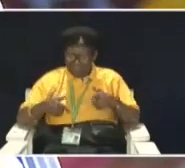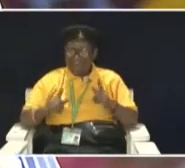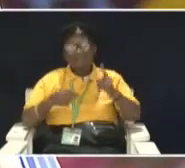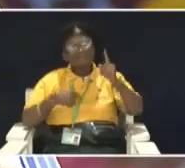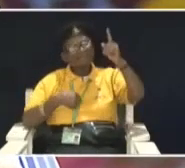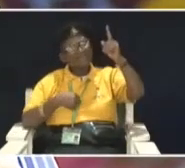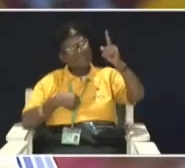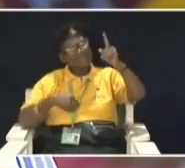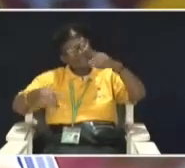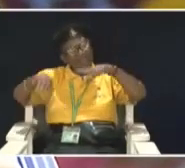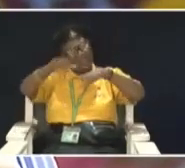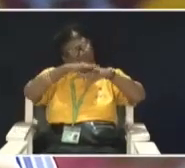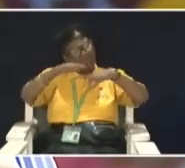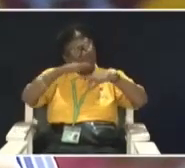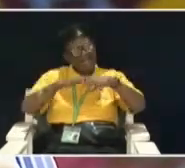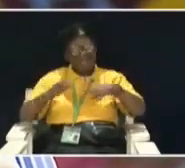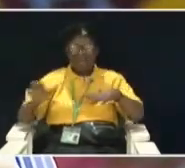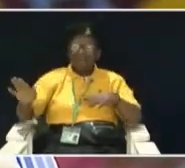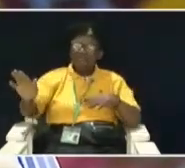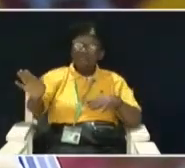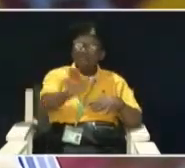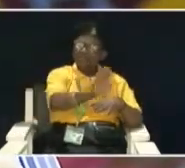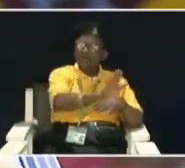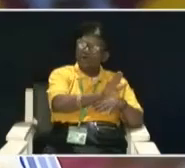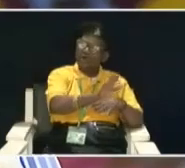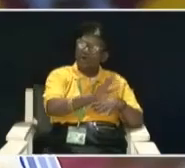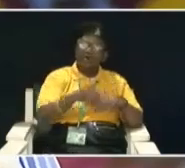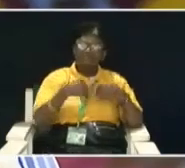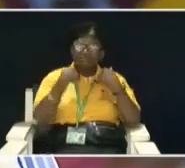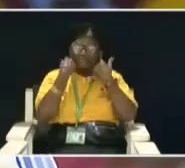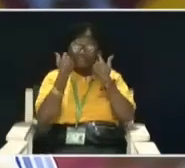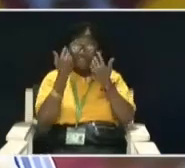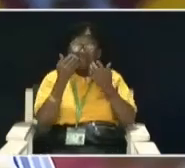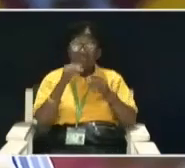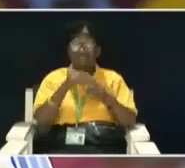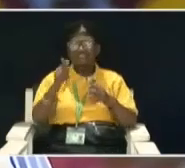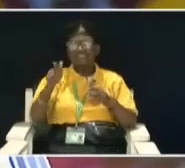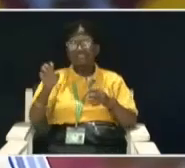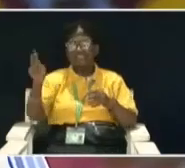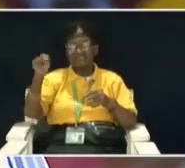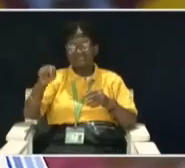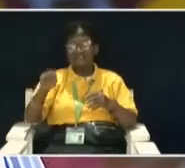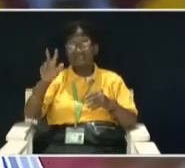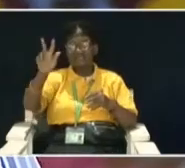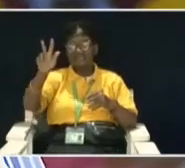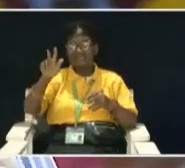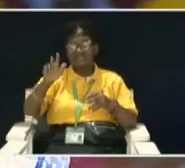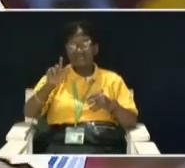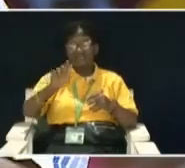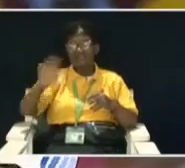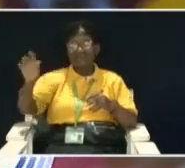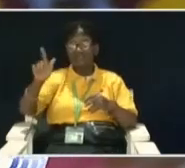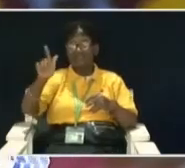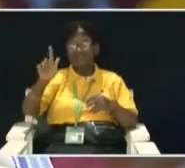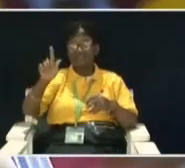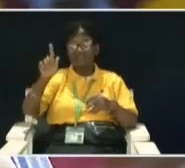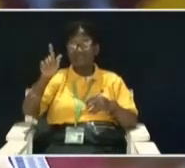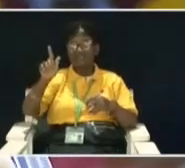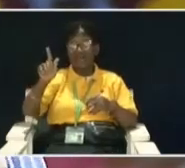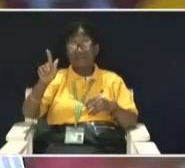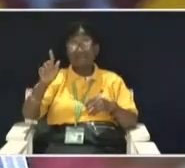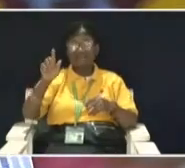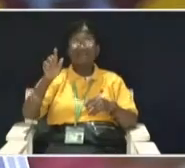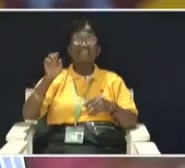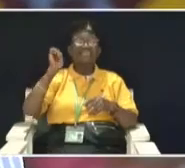shame. In Genesis chapter 3, verse 21, Genesis 3, 21, he covered their